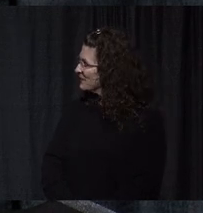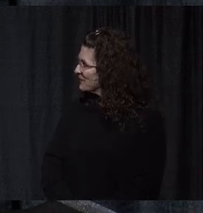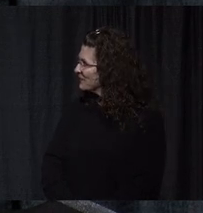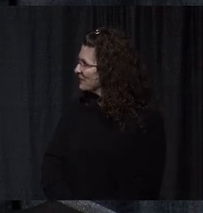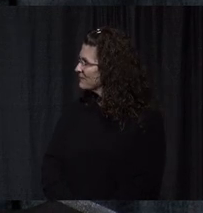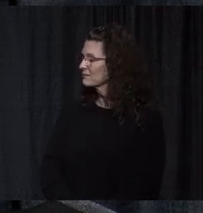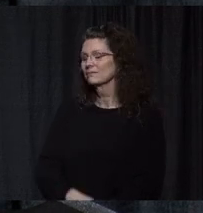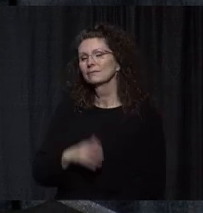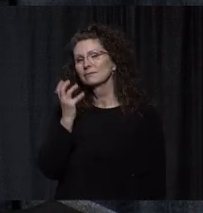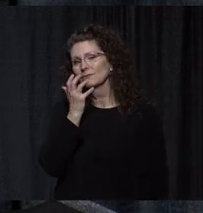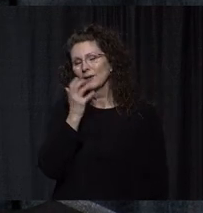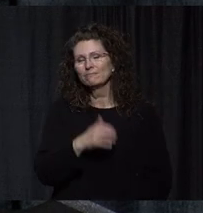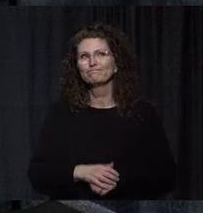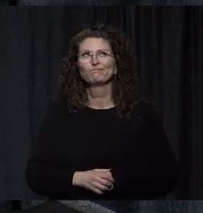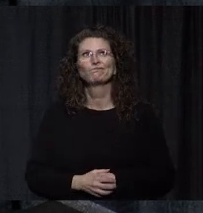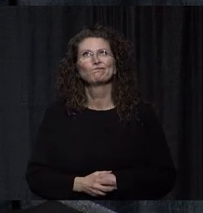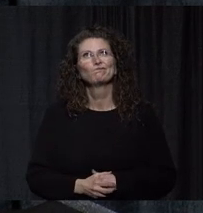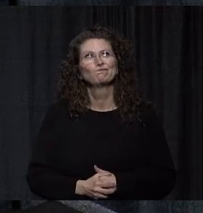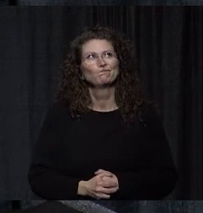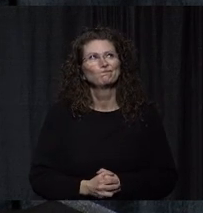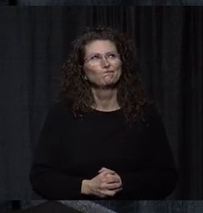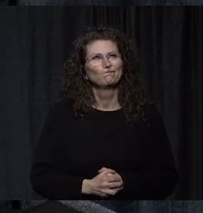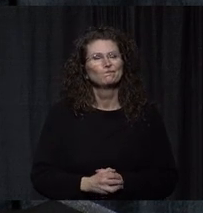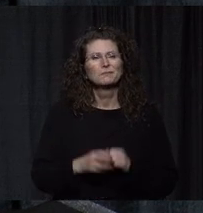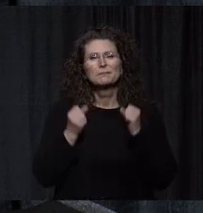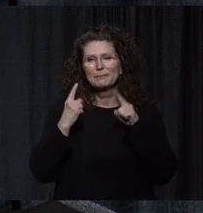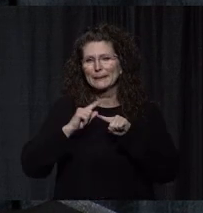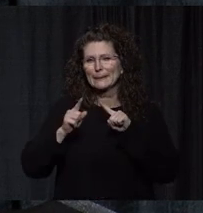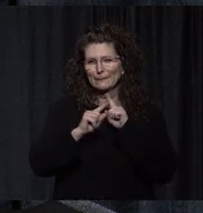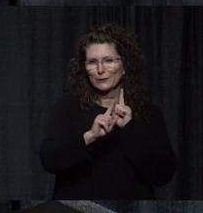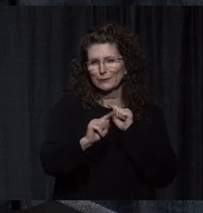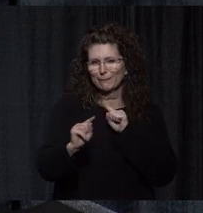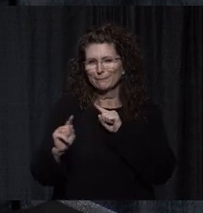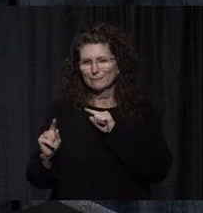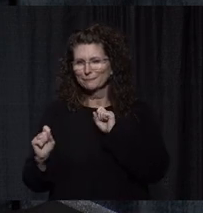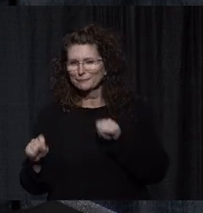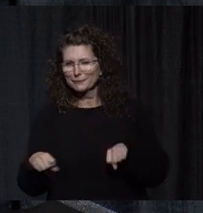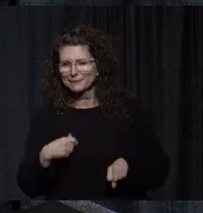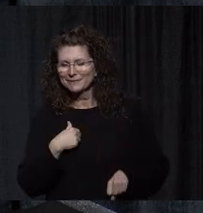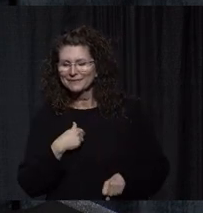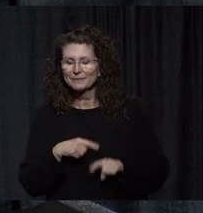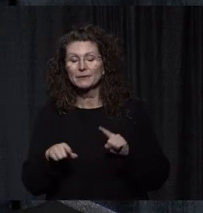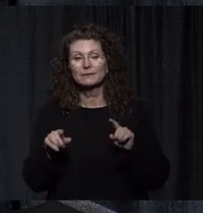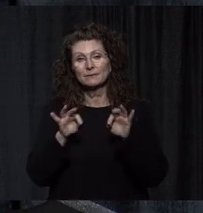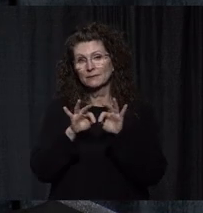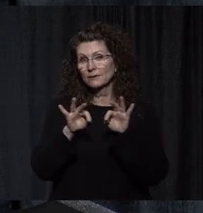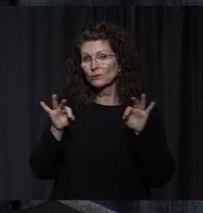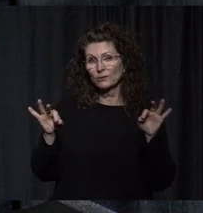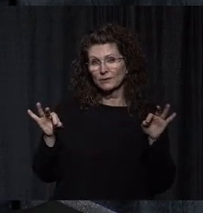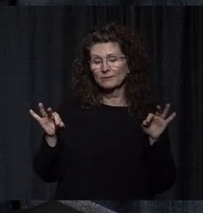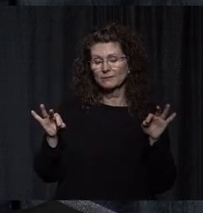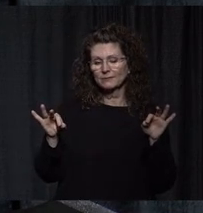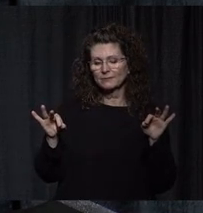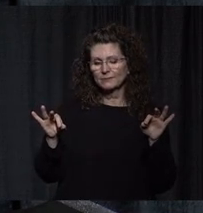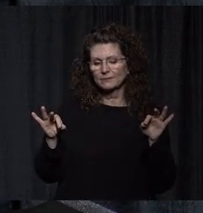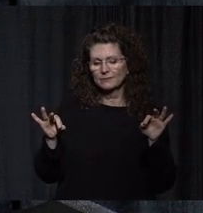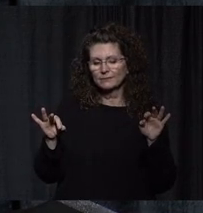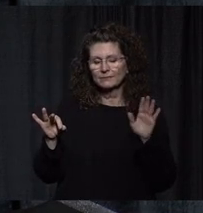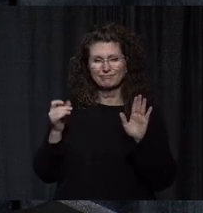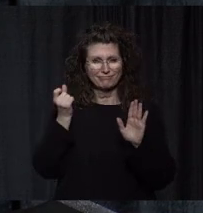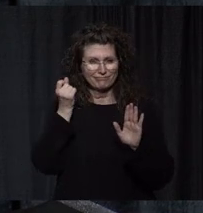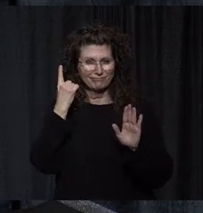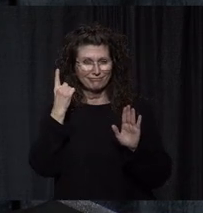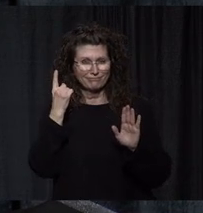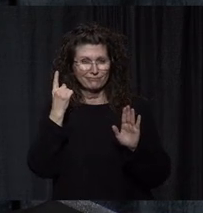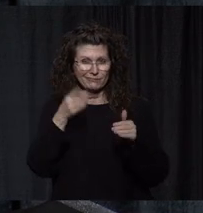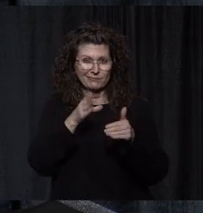Well, there's so many ways I could answer that, but let me say that your degree is only the beginning of your